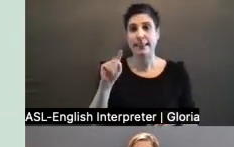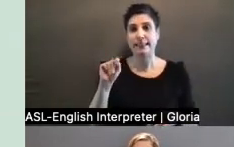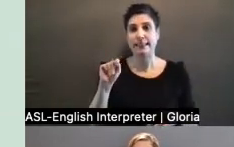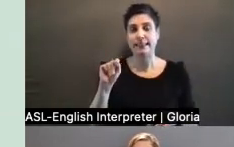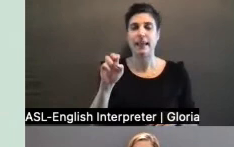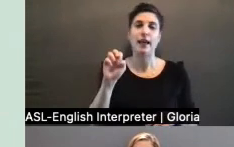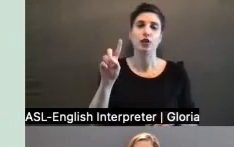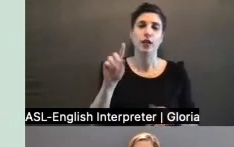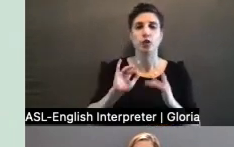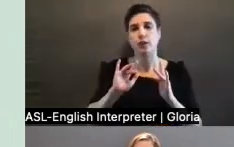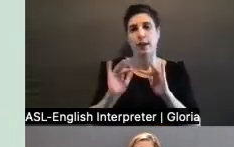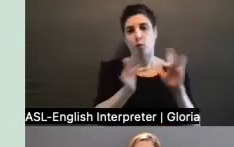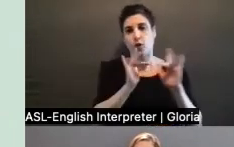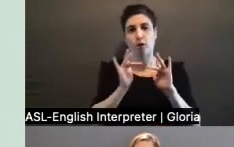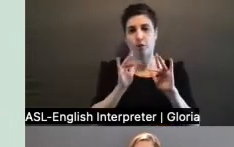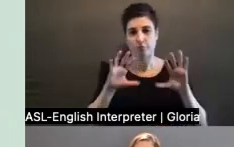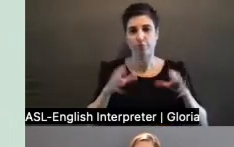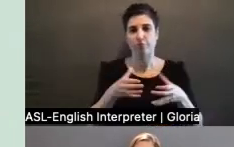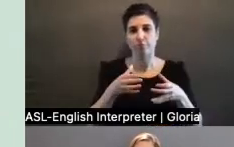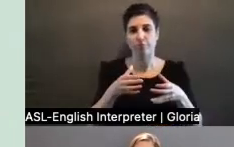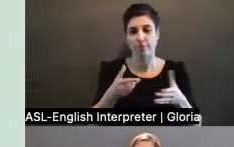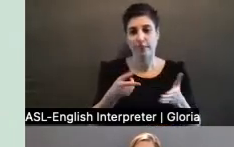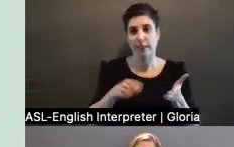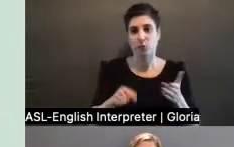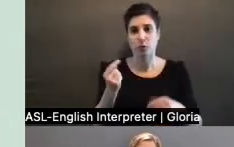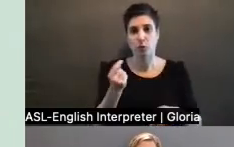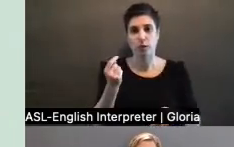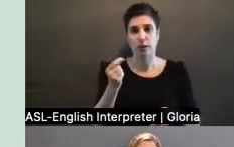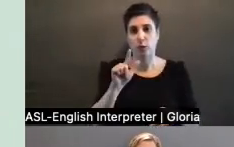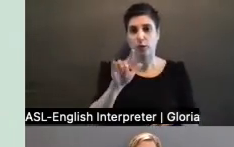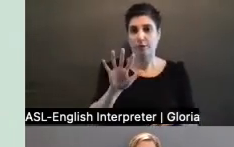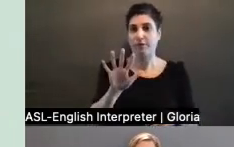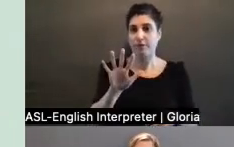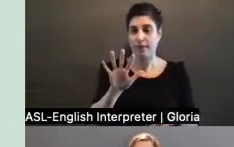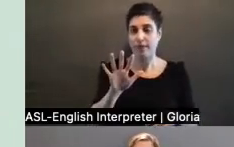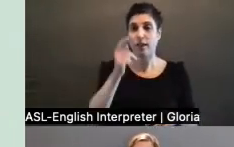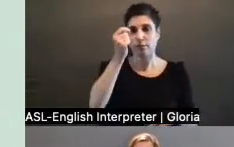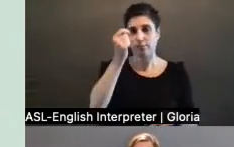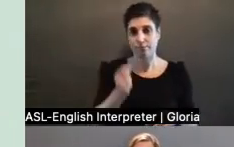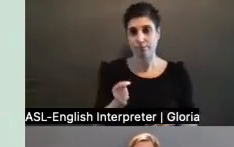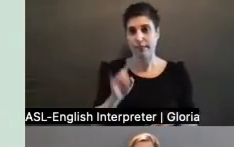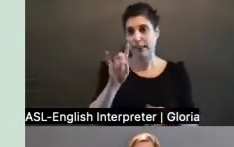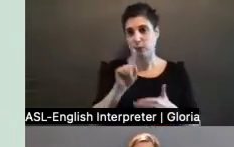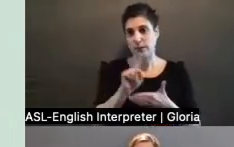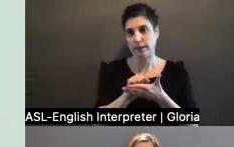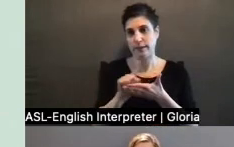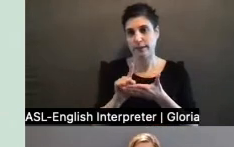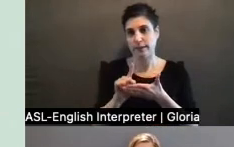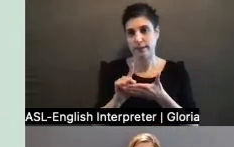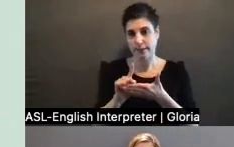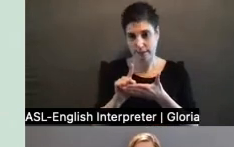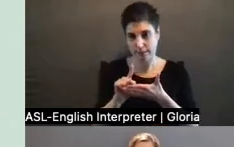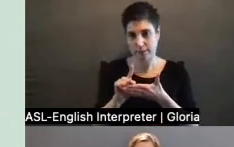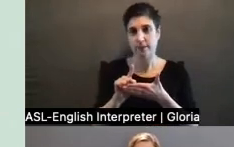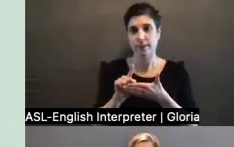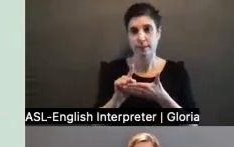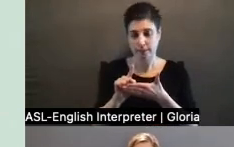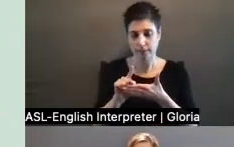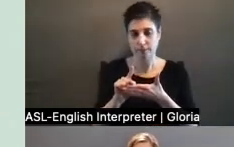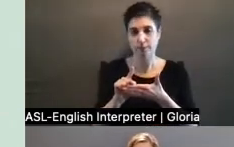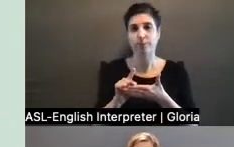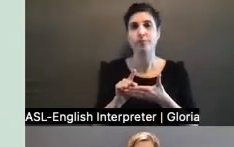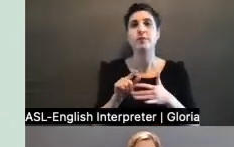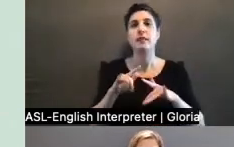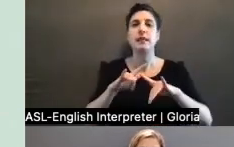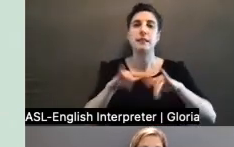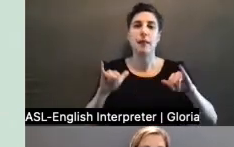Educator Network. We'll be meeting every Tuesday for 8 weeks. We'll meet